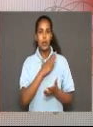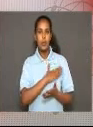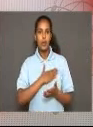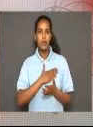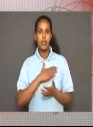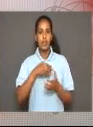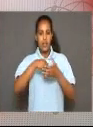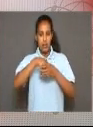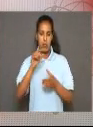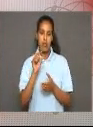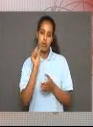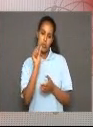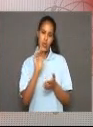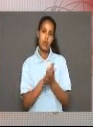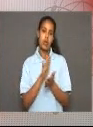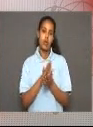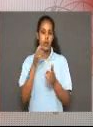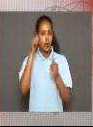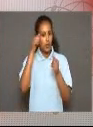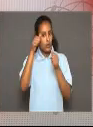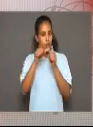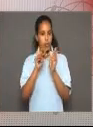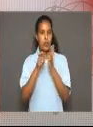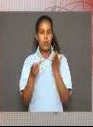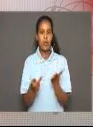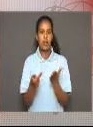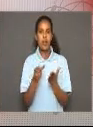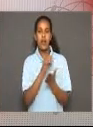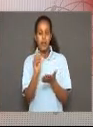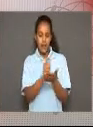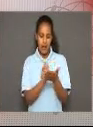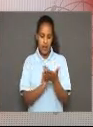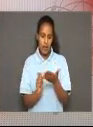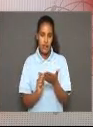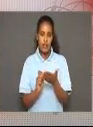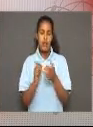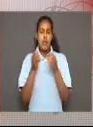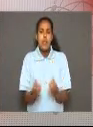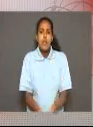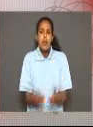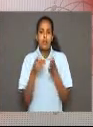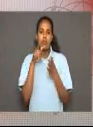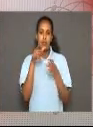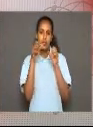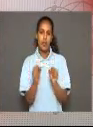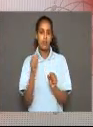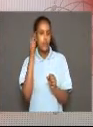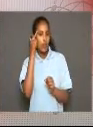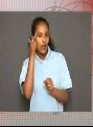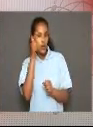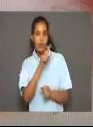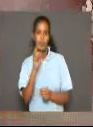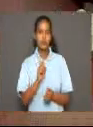Please get out a piece of notebook paper and write down as many as you can think